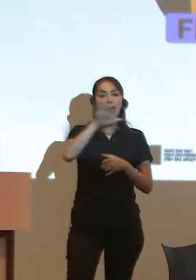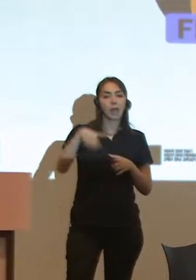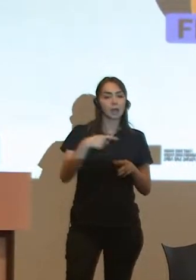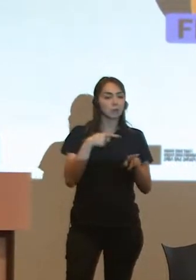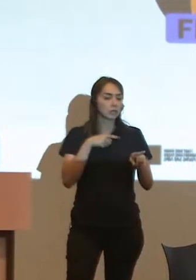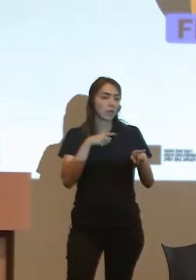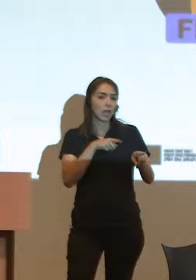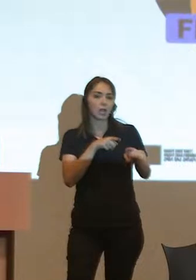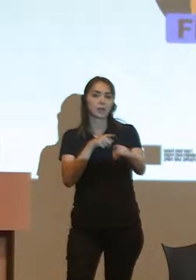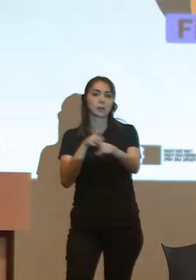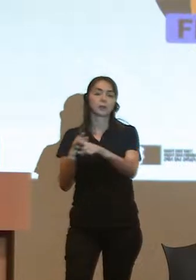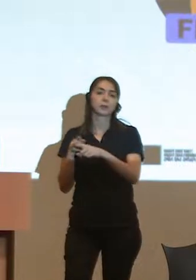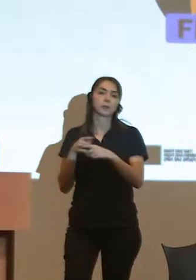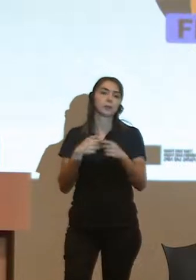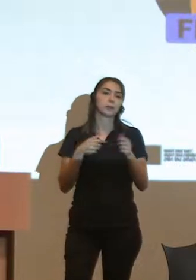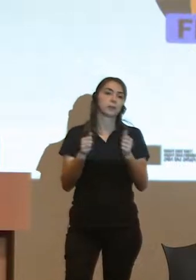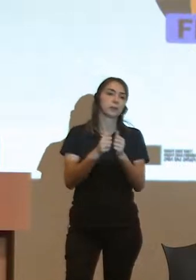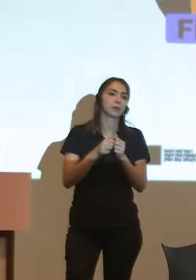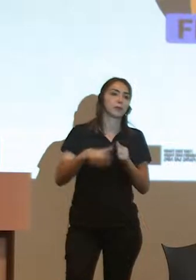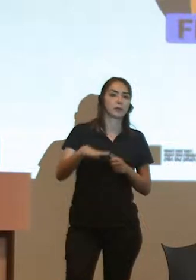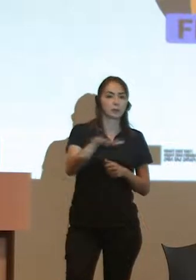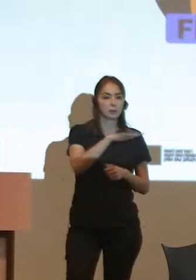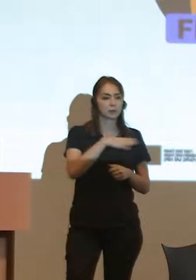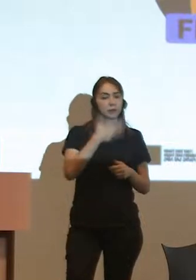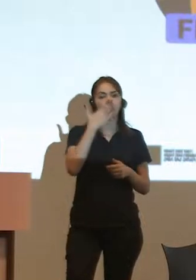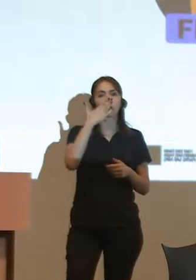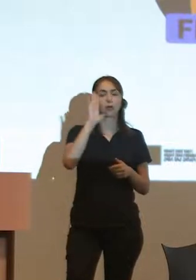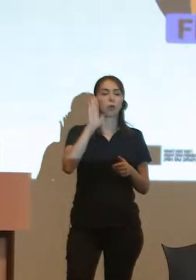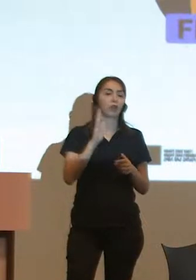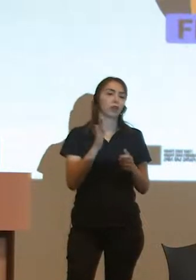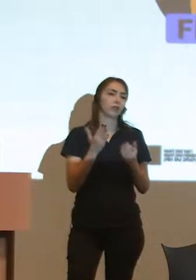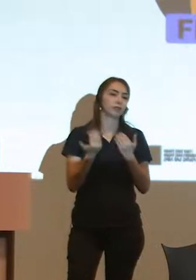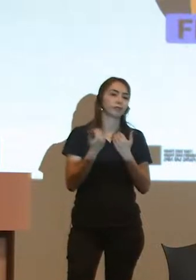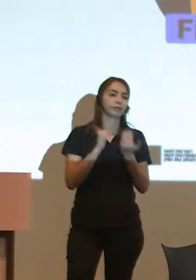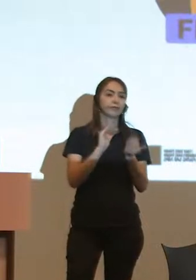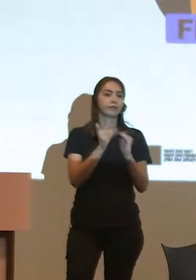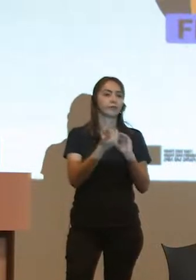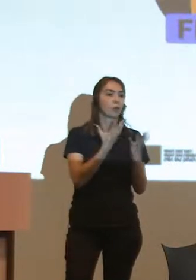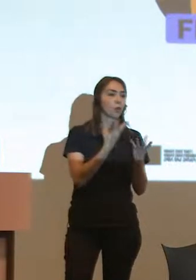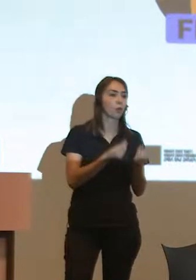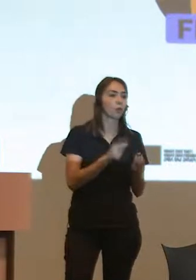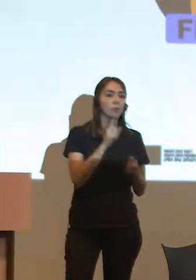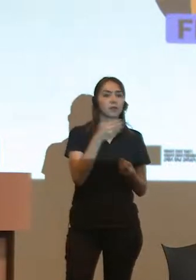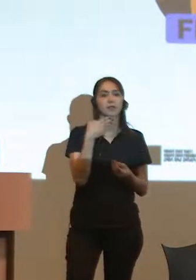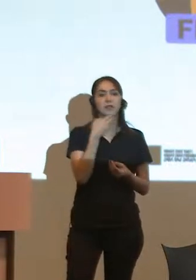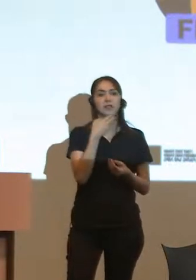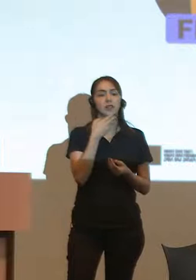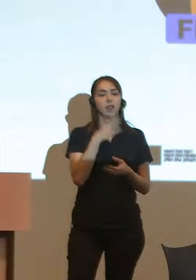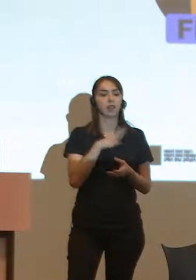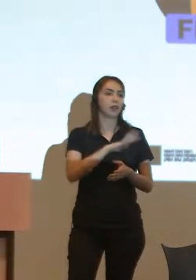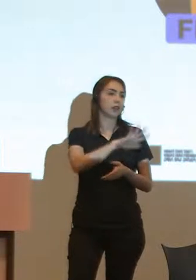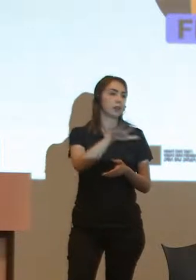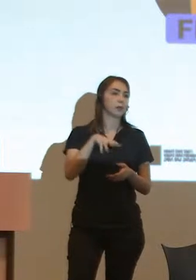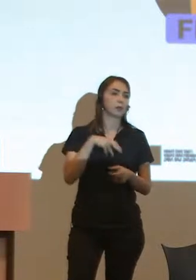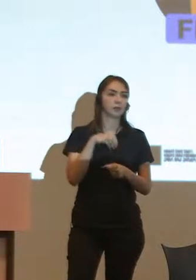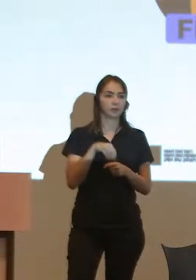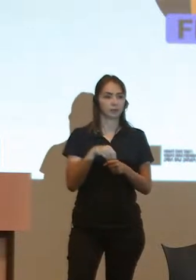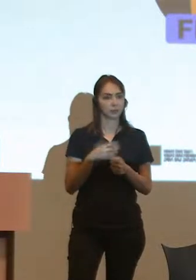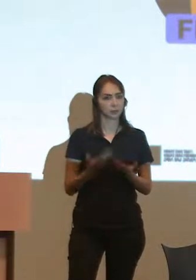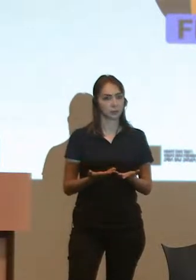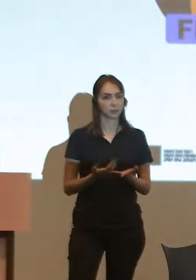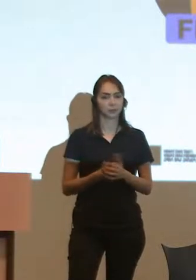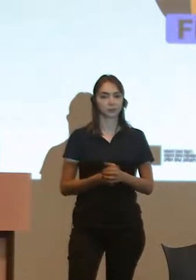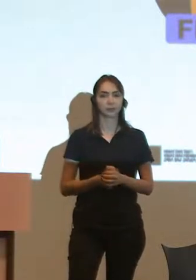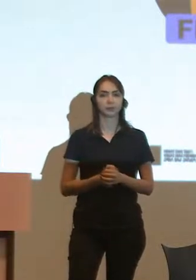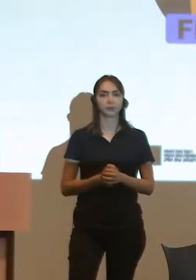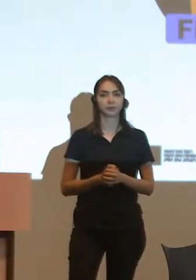natural allies so it would be a huge wasted opportunity and in fact another blow for democracy if we didn't reach out to